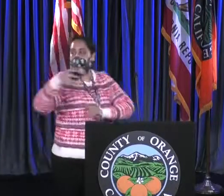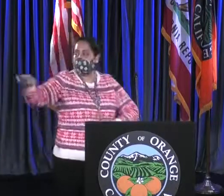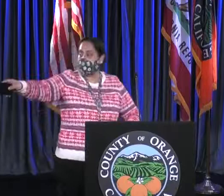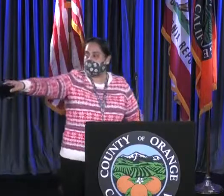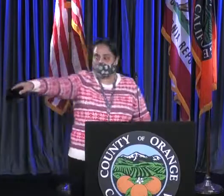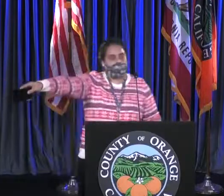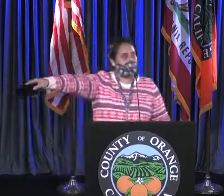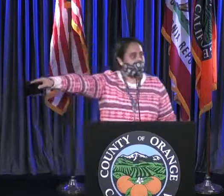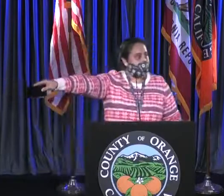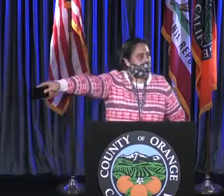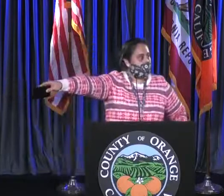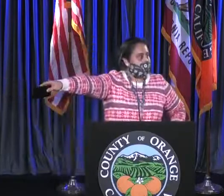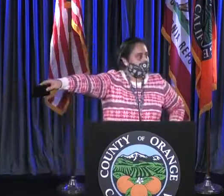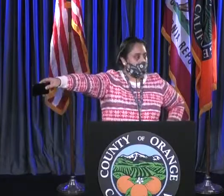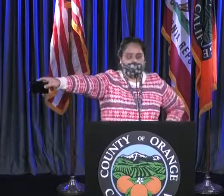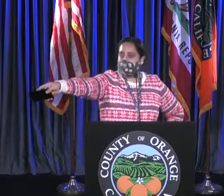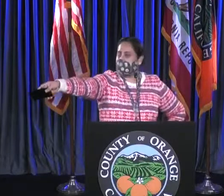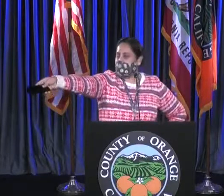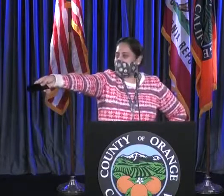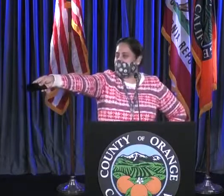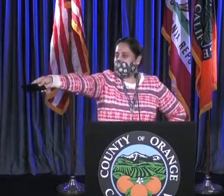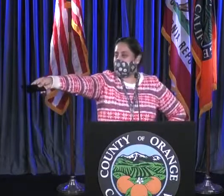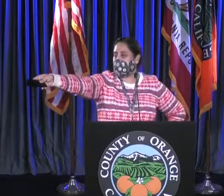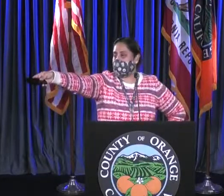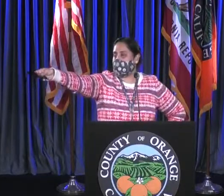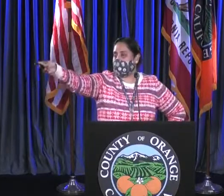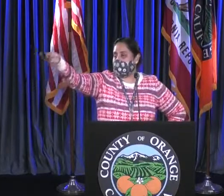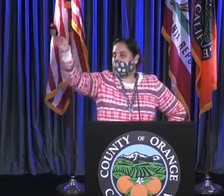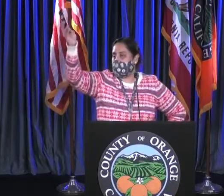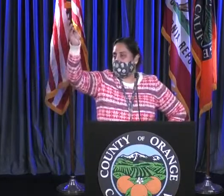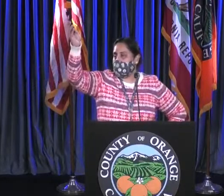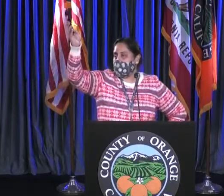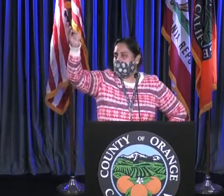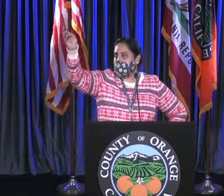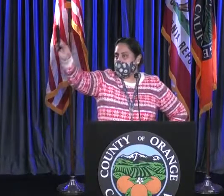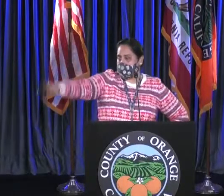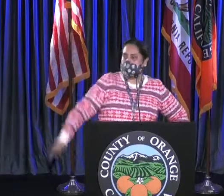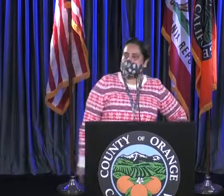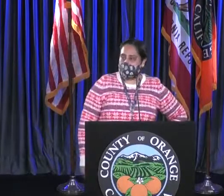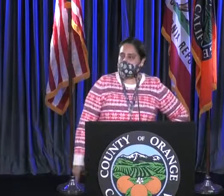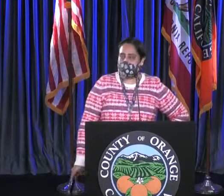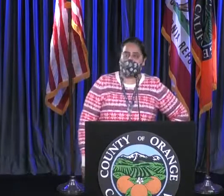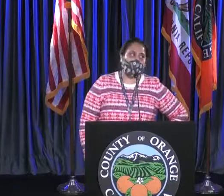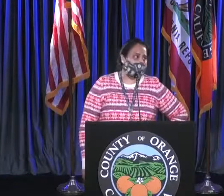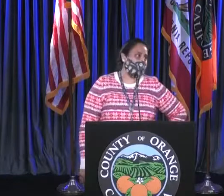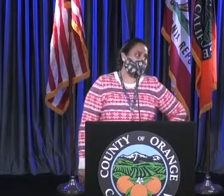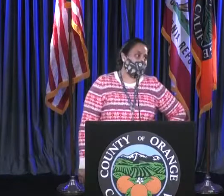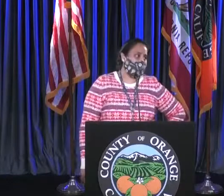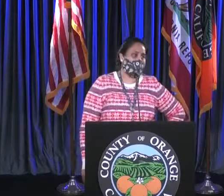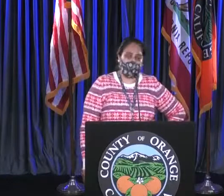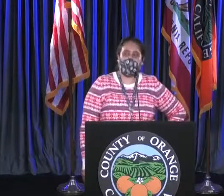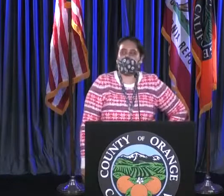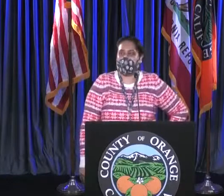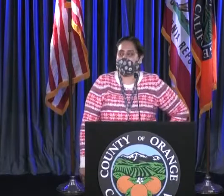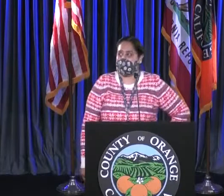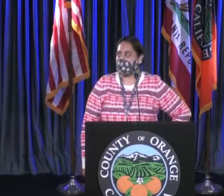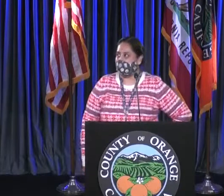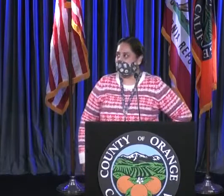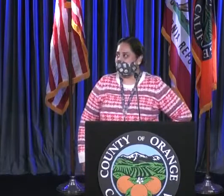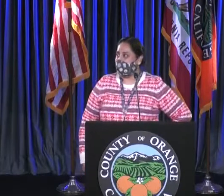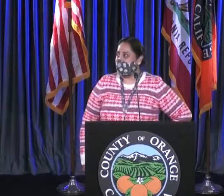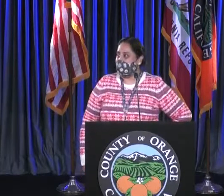This is gonna have to stay though, like what is this thing? What is this called? Yeah, purifier, thank you. That's fine.